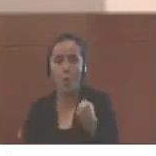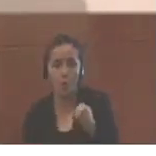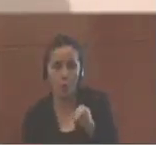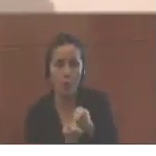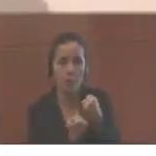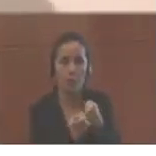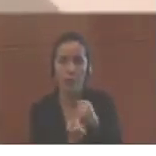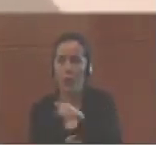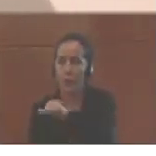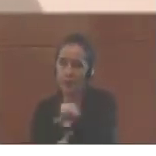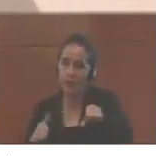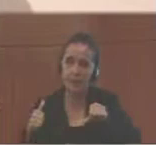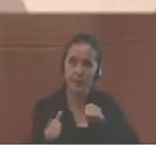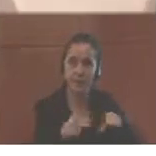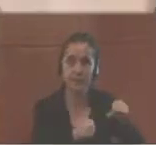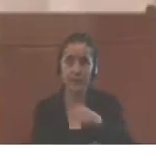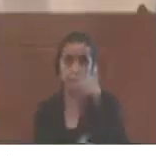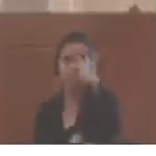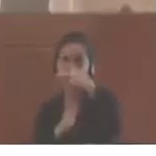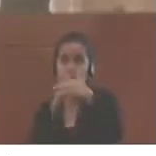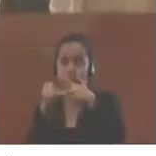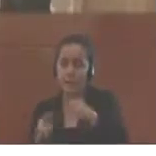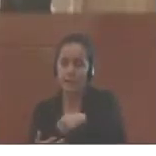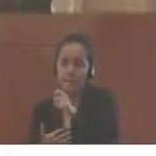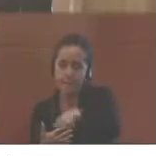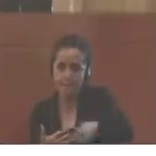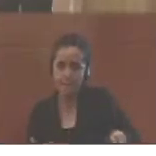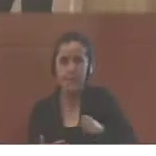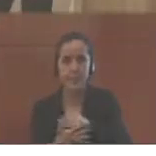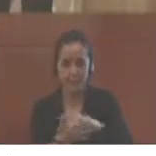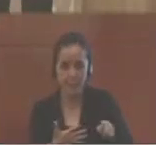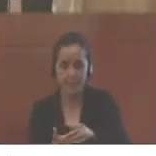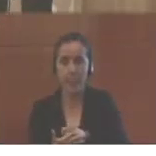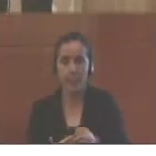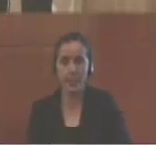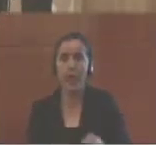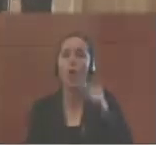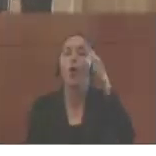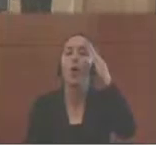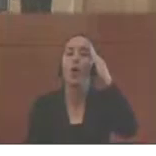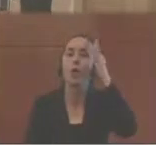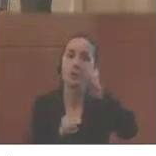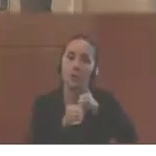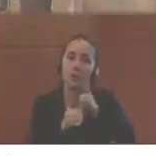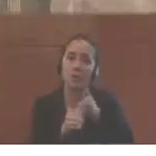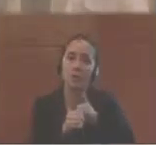a framework of collaboration between the three institutions